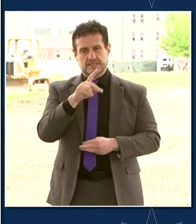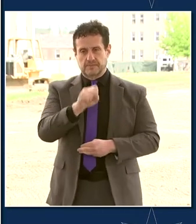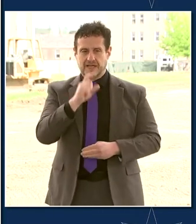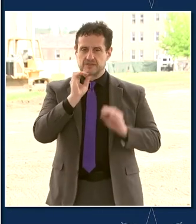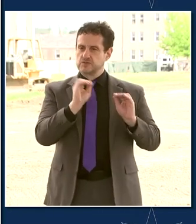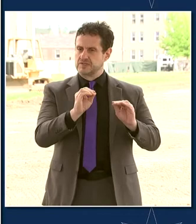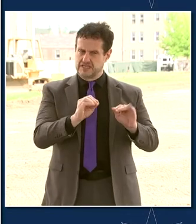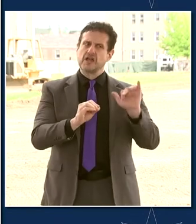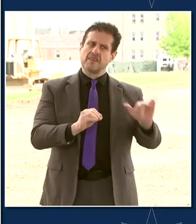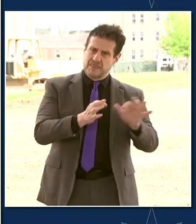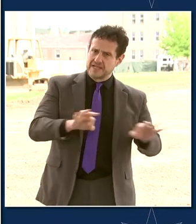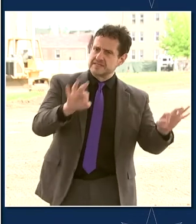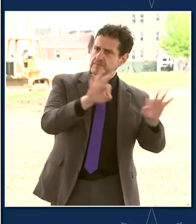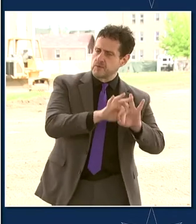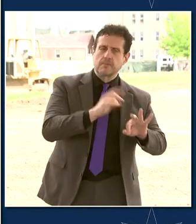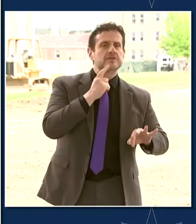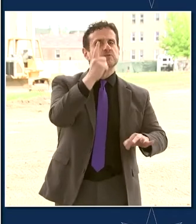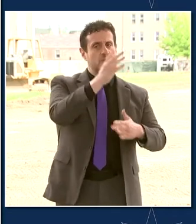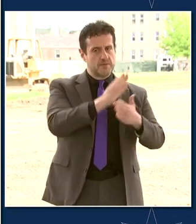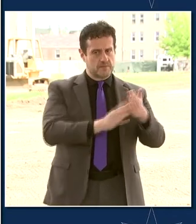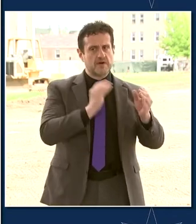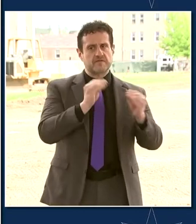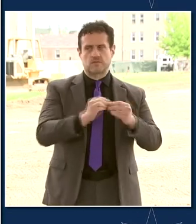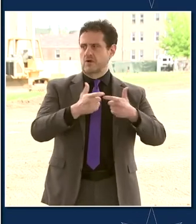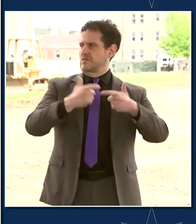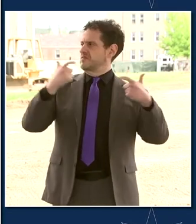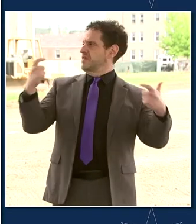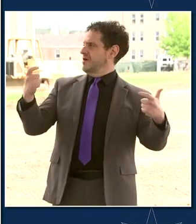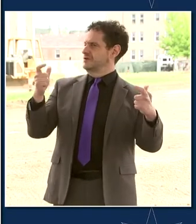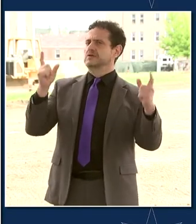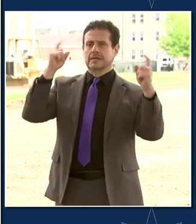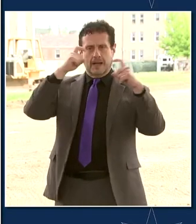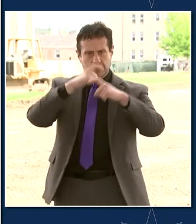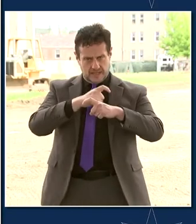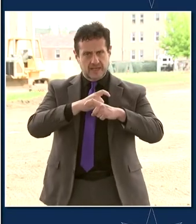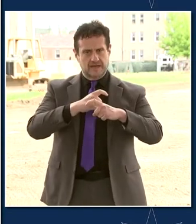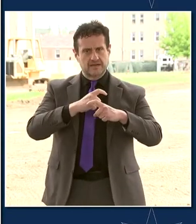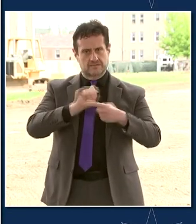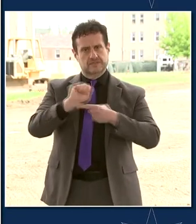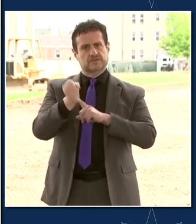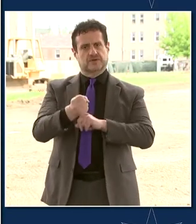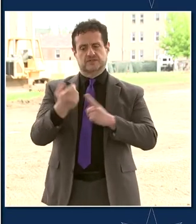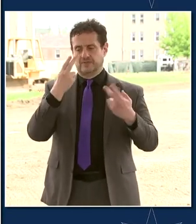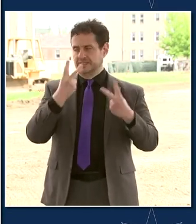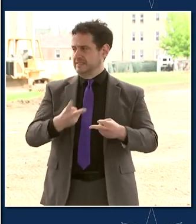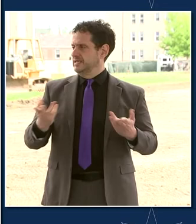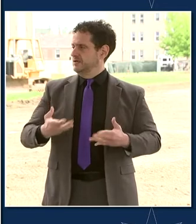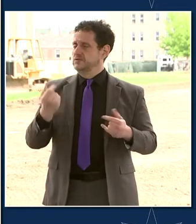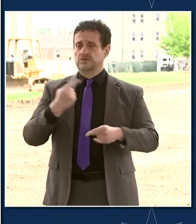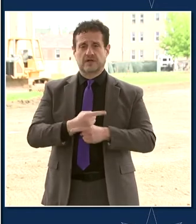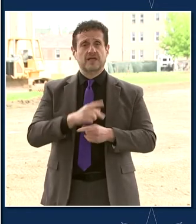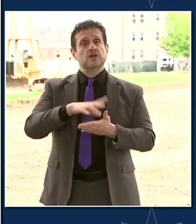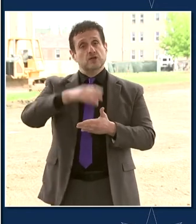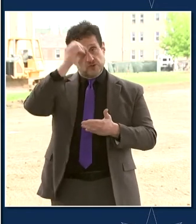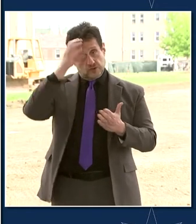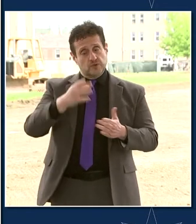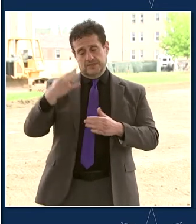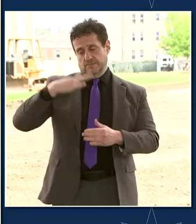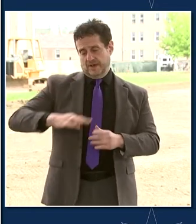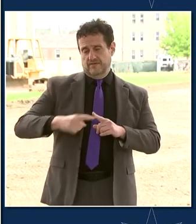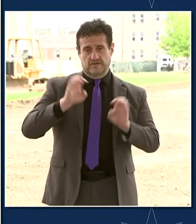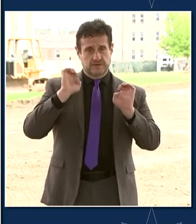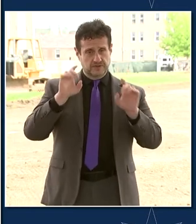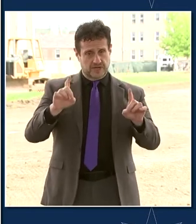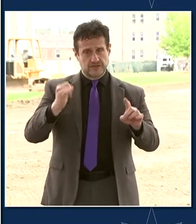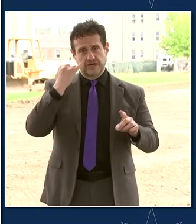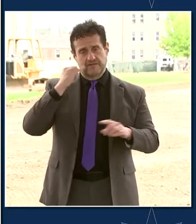important, it's only one part of a much larger puzzle, as we're seeing here today. Students get the most out of their education when their facilities